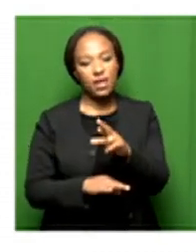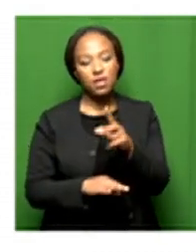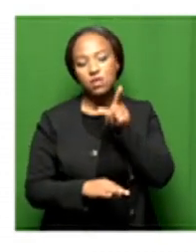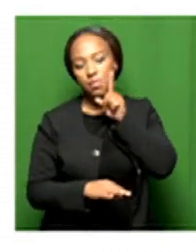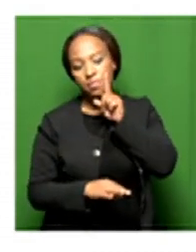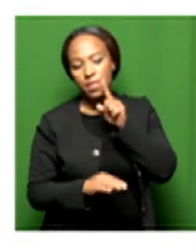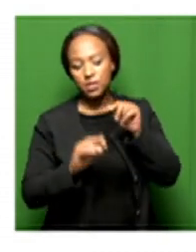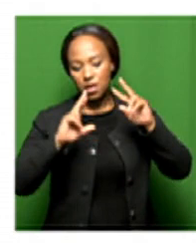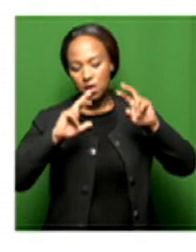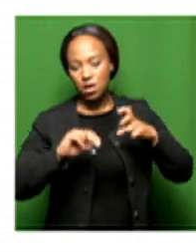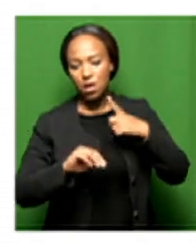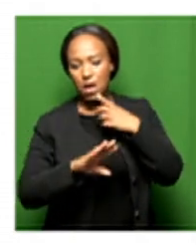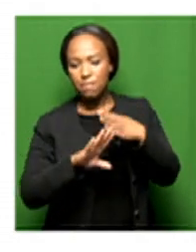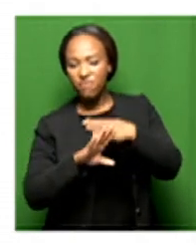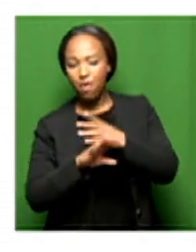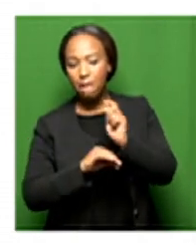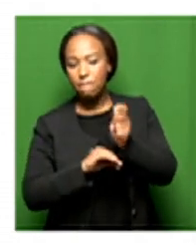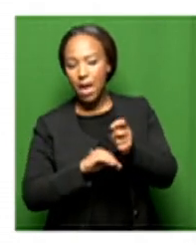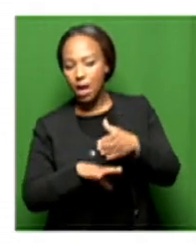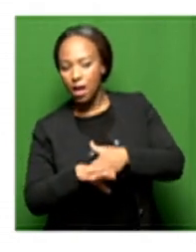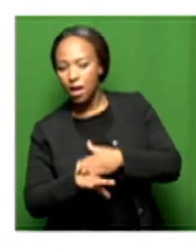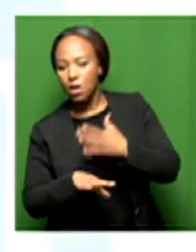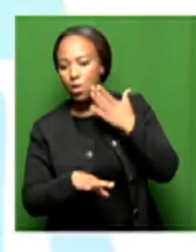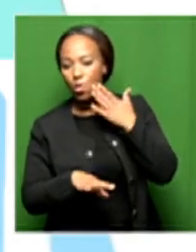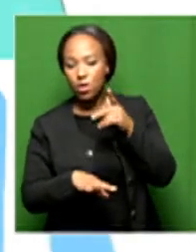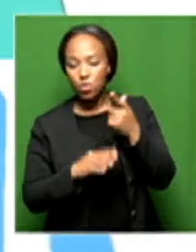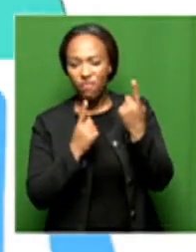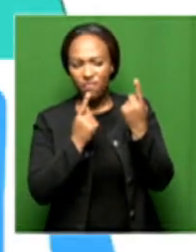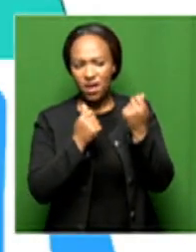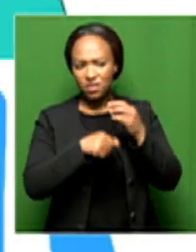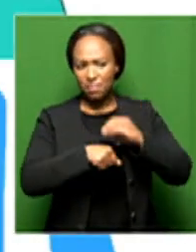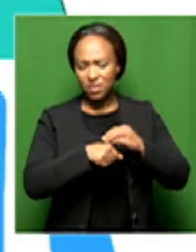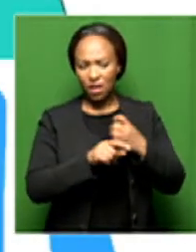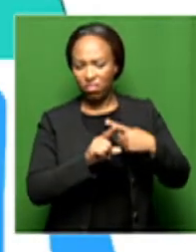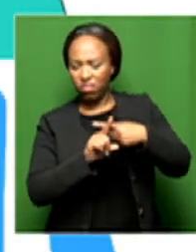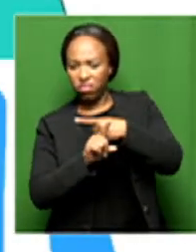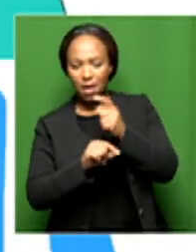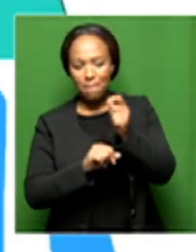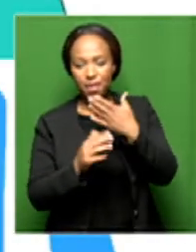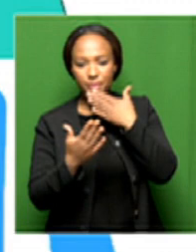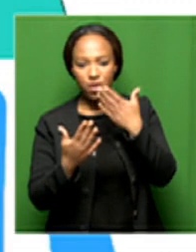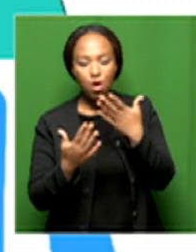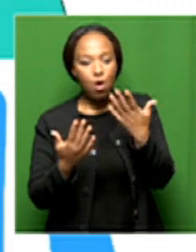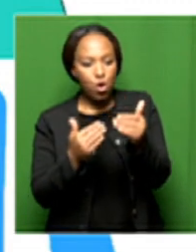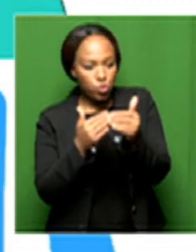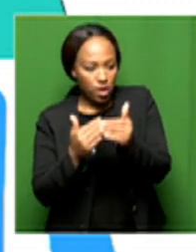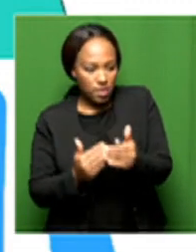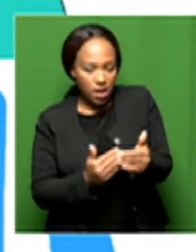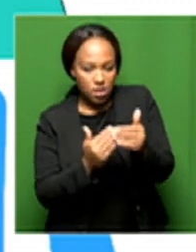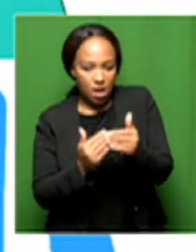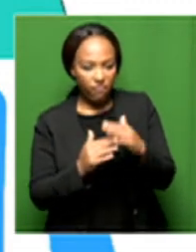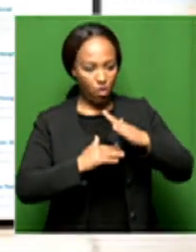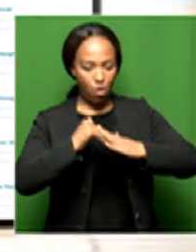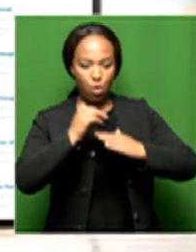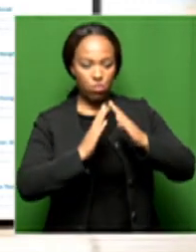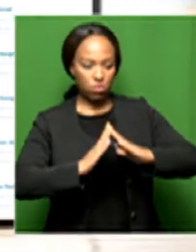behavior. So it tells you, are you a financial conscientious person? Are you somebody that will look after the property?